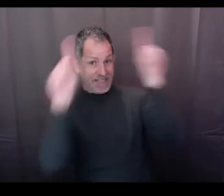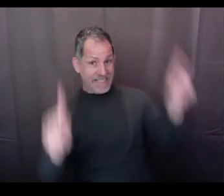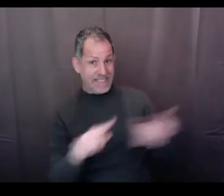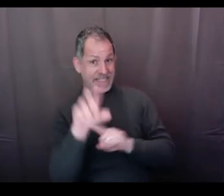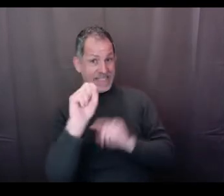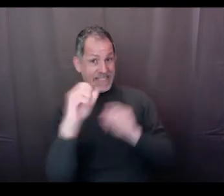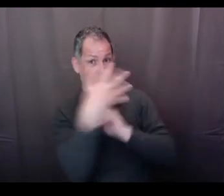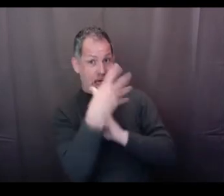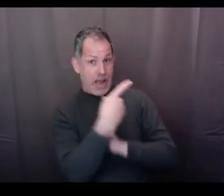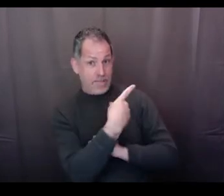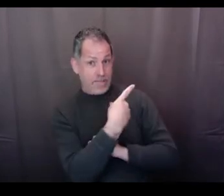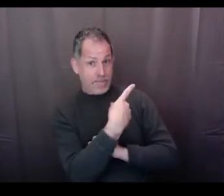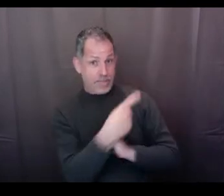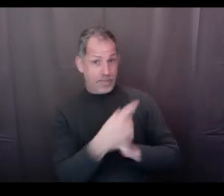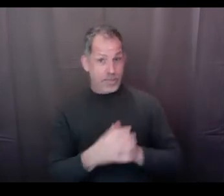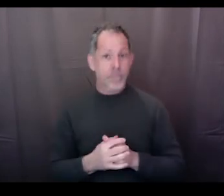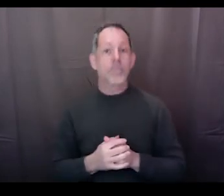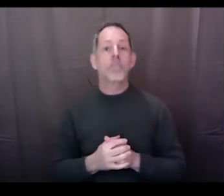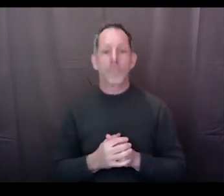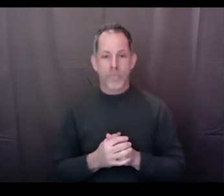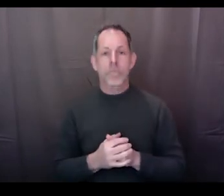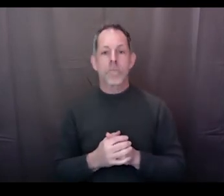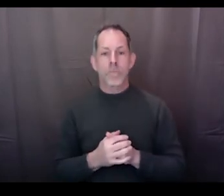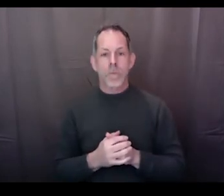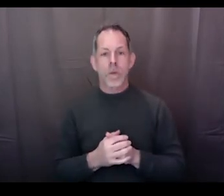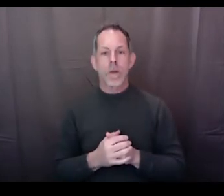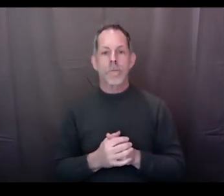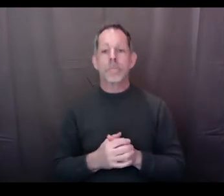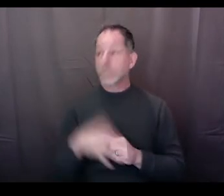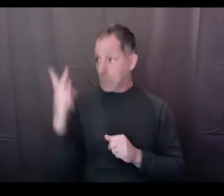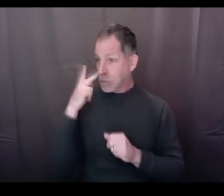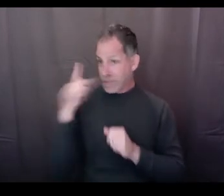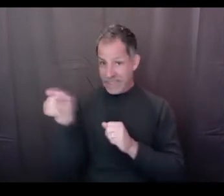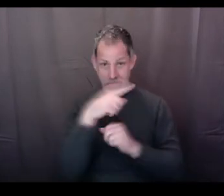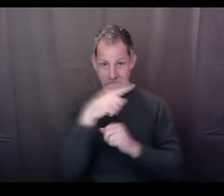Are you seeing a screen with slides?